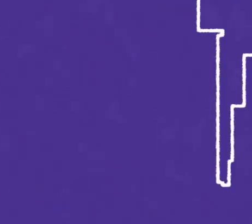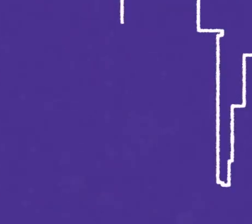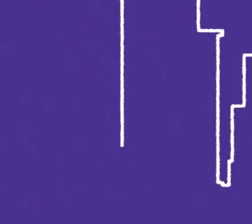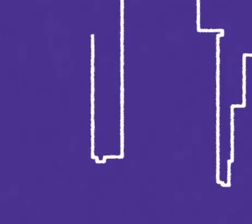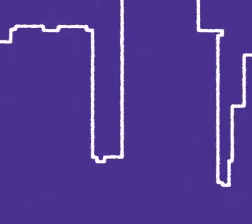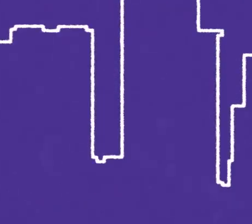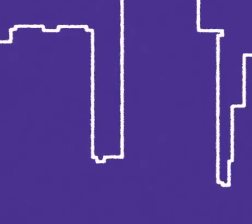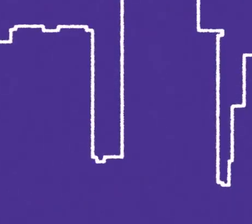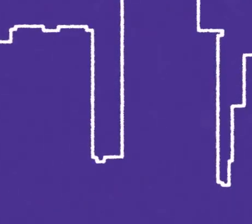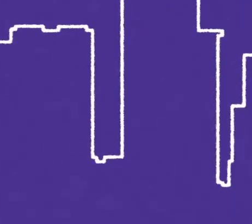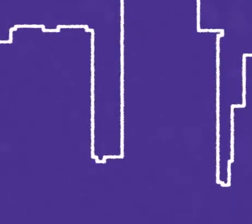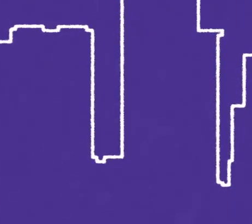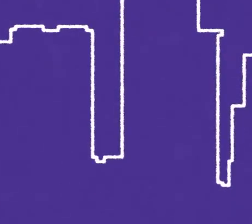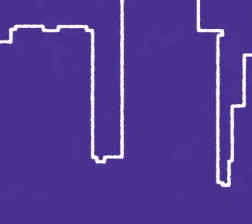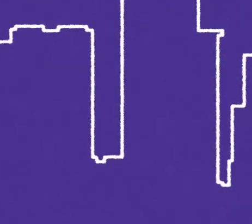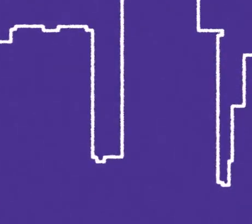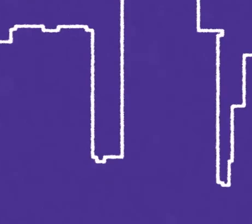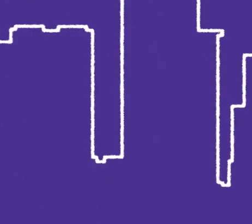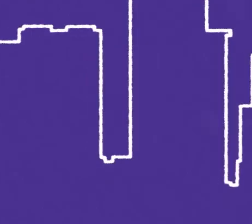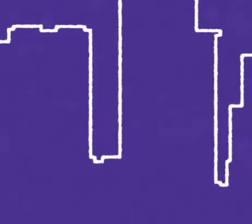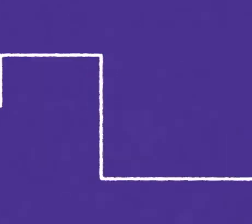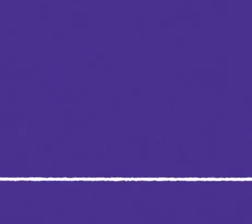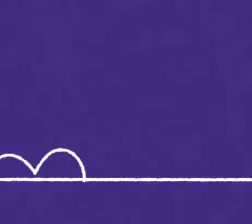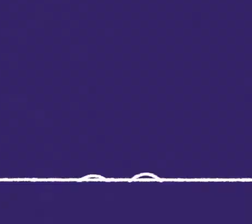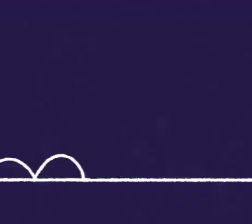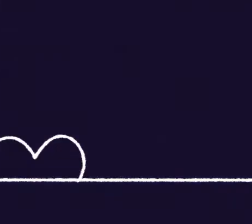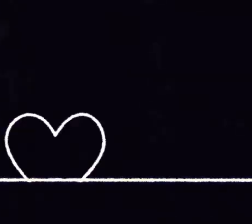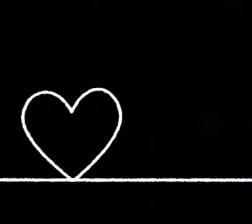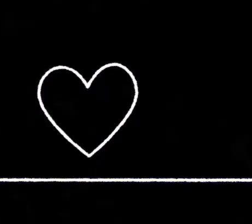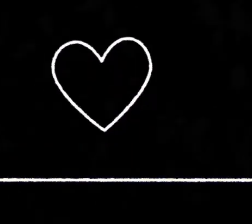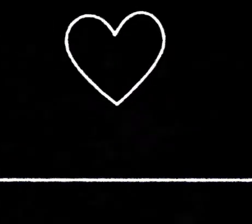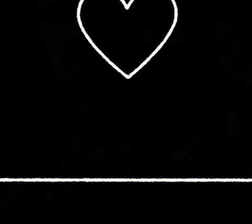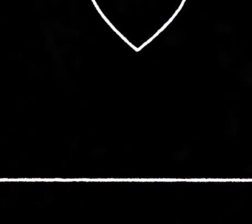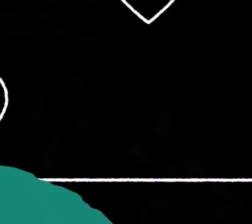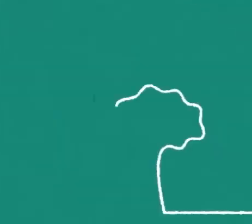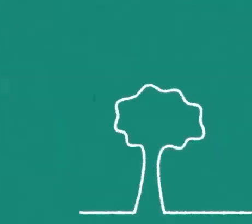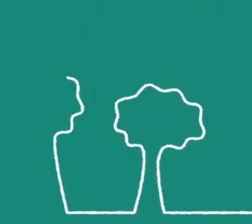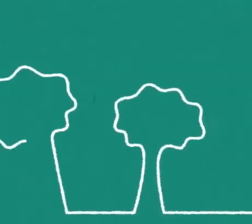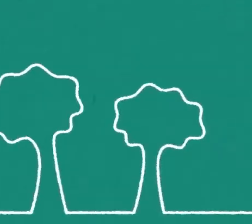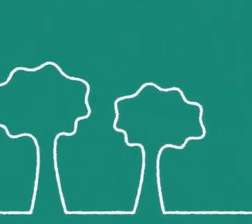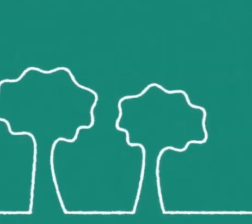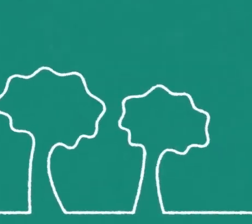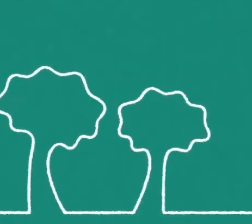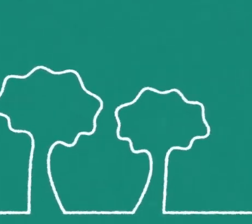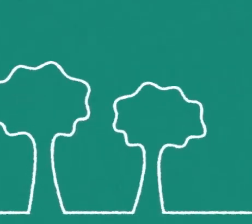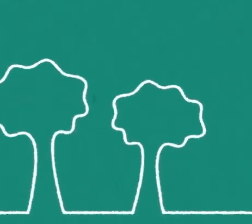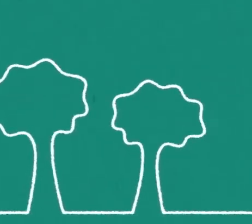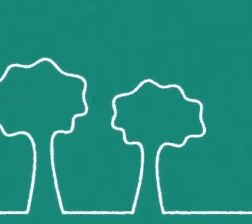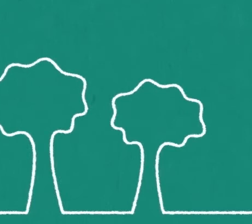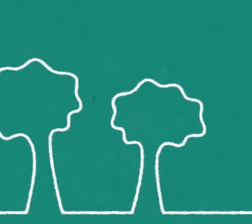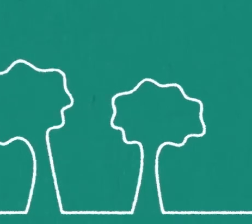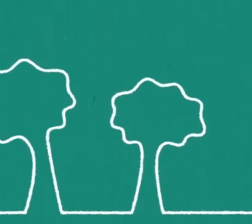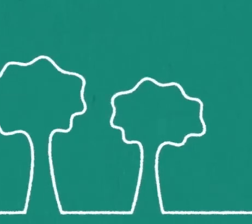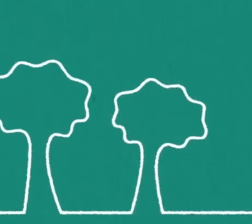At Imagine Black, we envision living in a city that loves Black people. We imagine a world where every Black